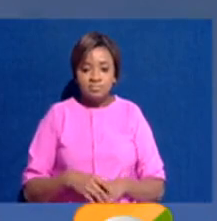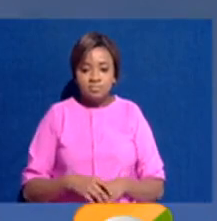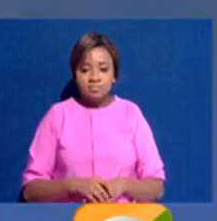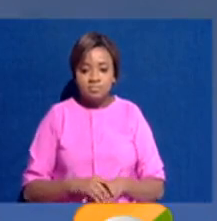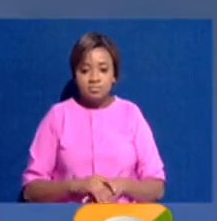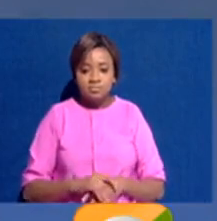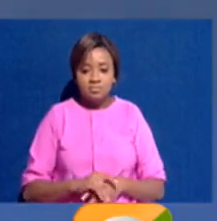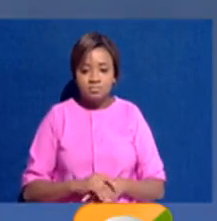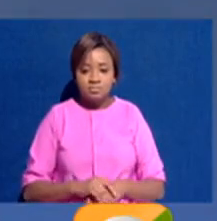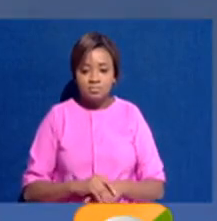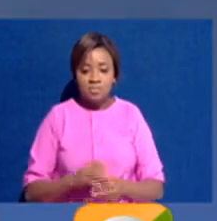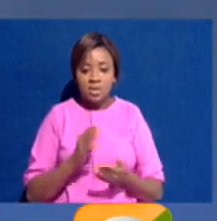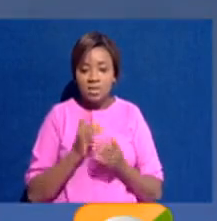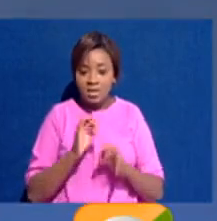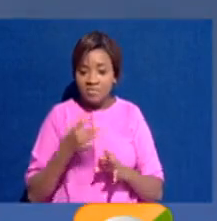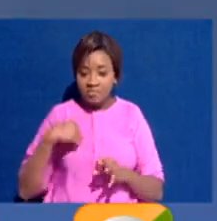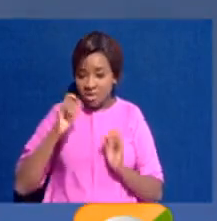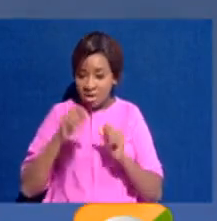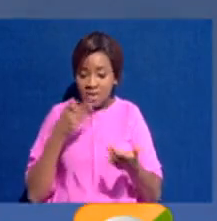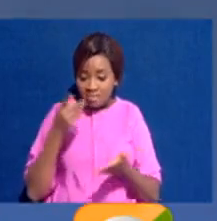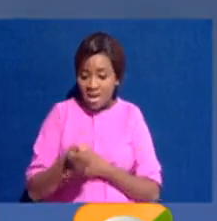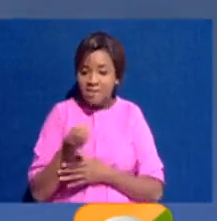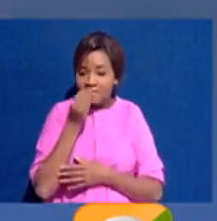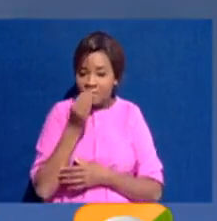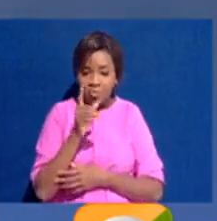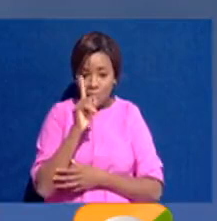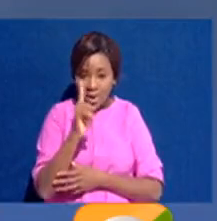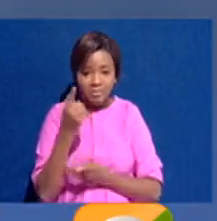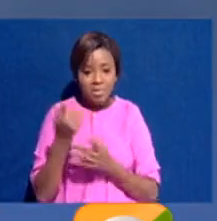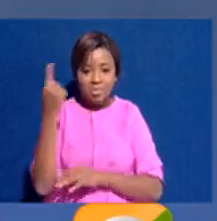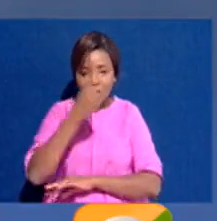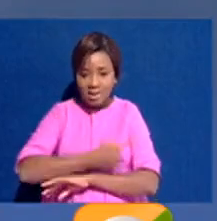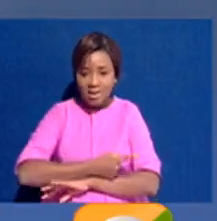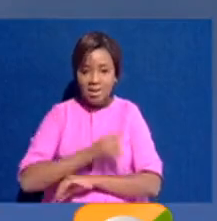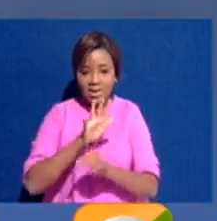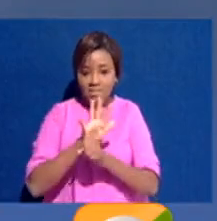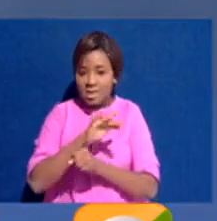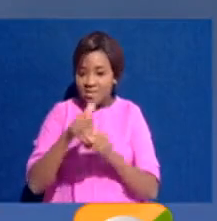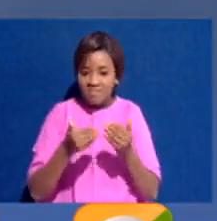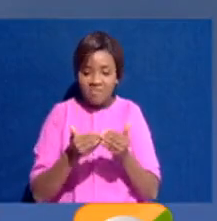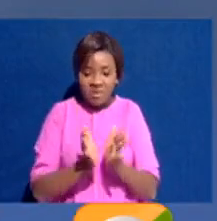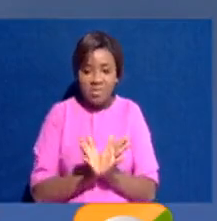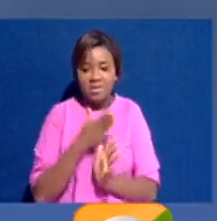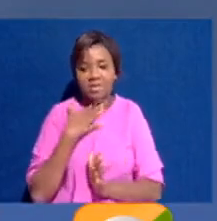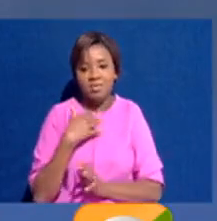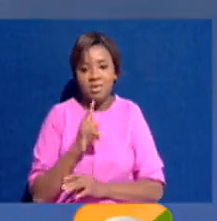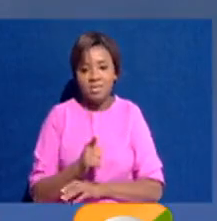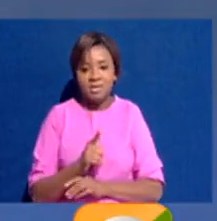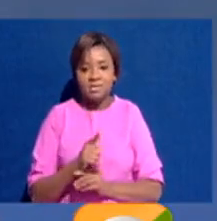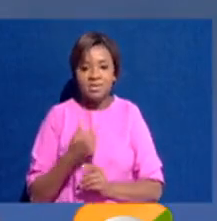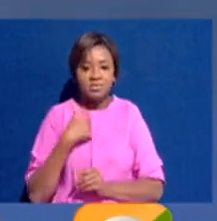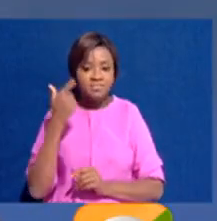about 3 meals a day. Yeah. If we can afford a meal, a good meal a day, many families, that's what they are crying for. And I think that's where